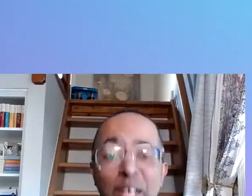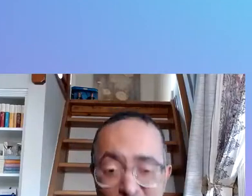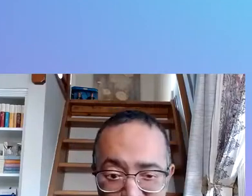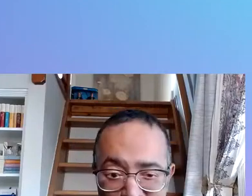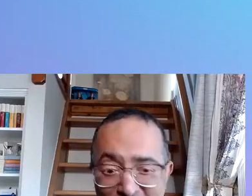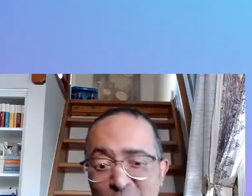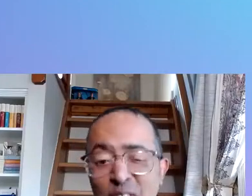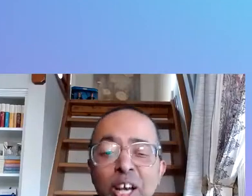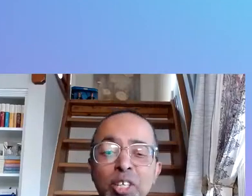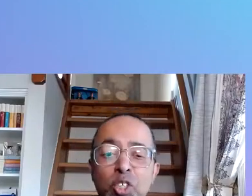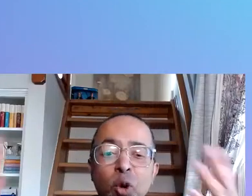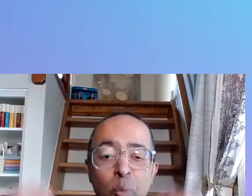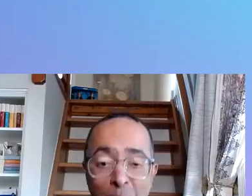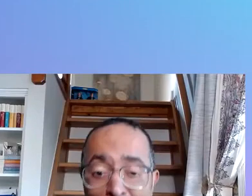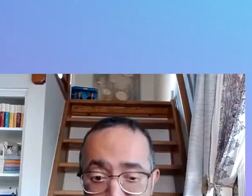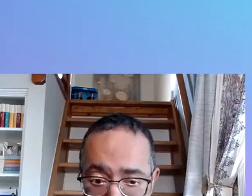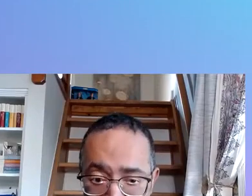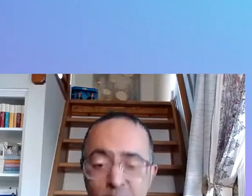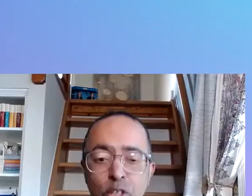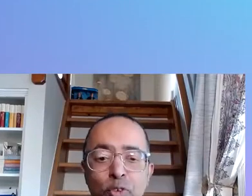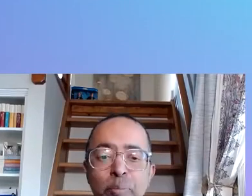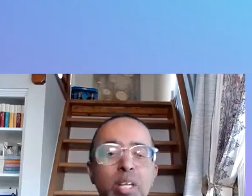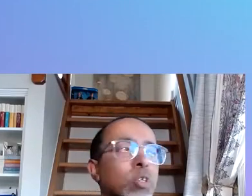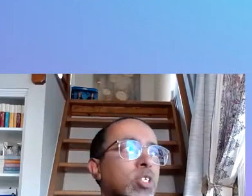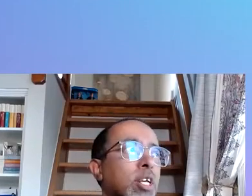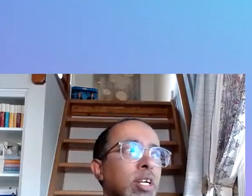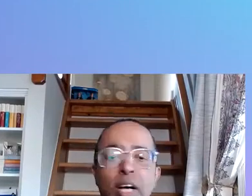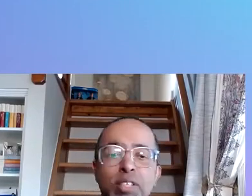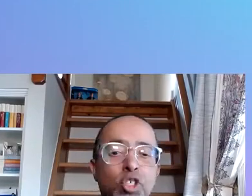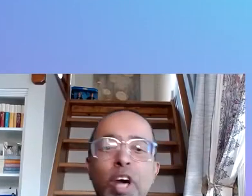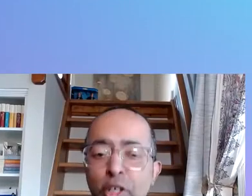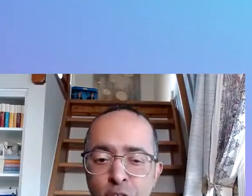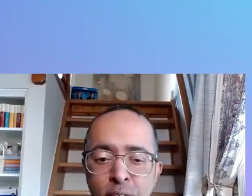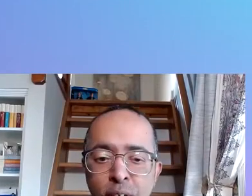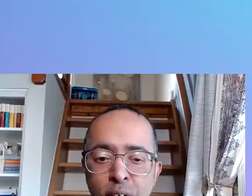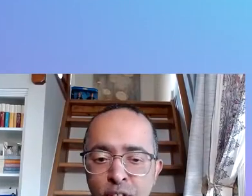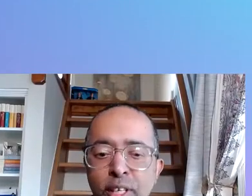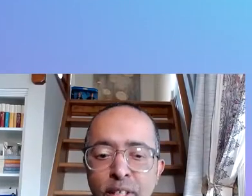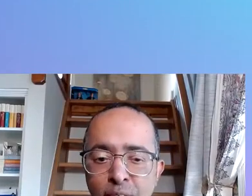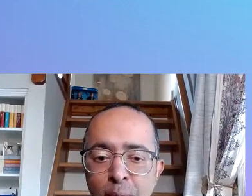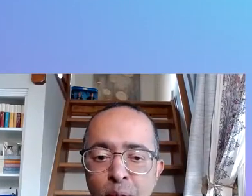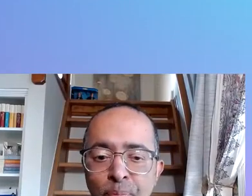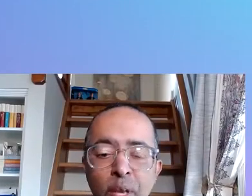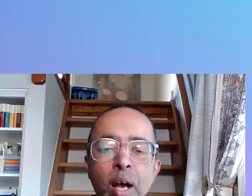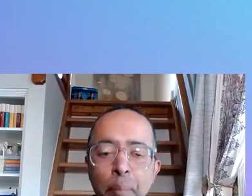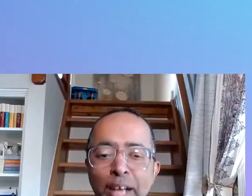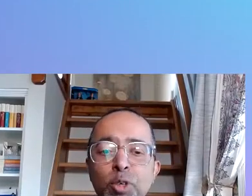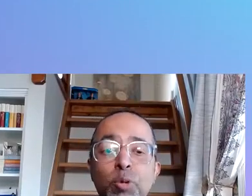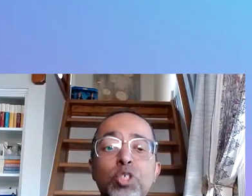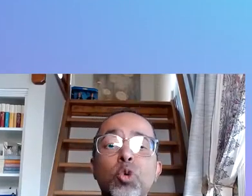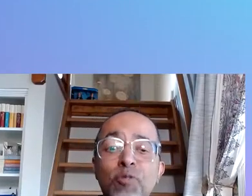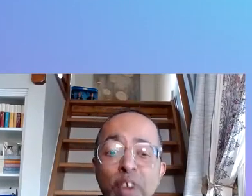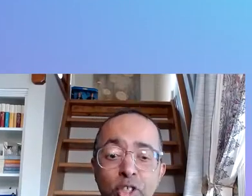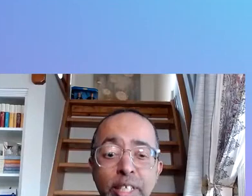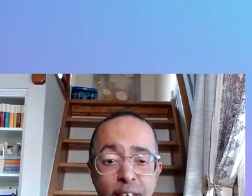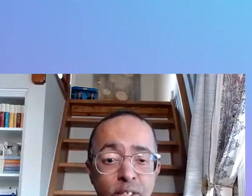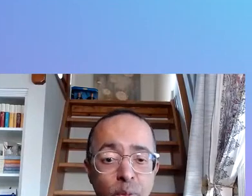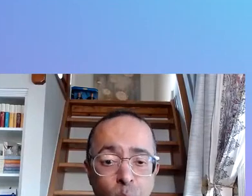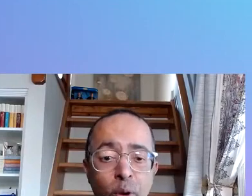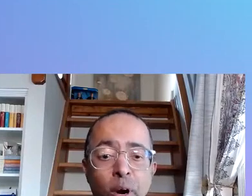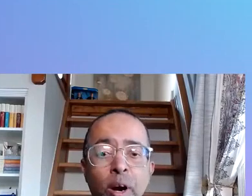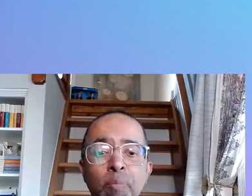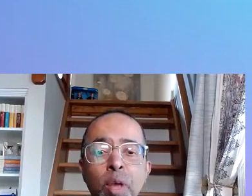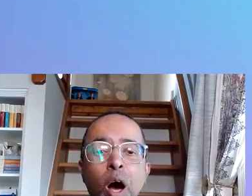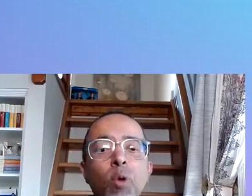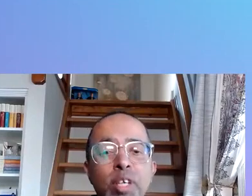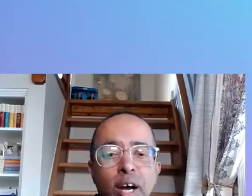need a budget for change. So my trick, because for me, it was getting content strategy a seat at the table. My trick was to eventually get it to the